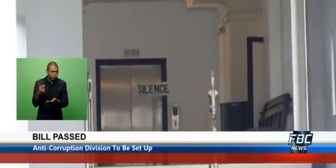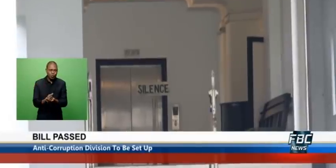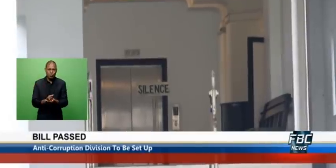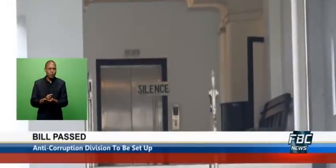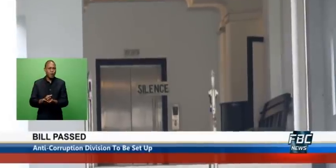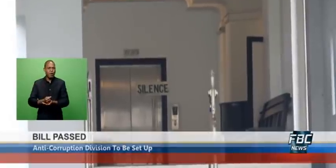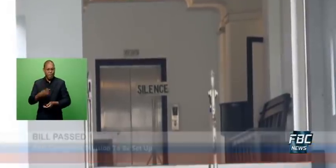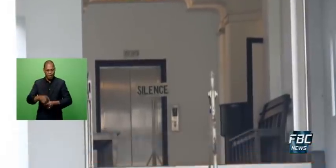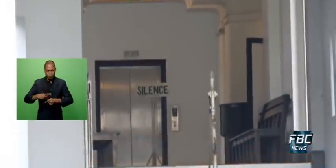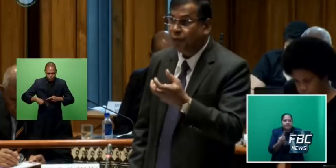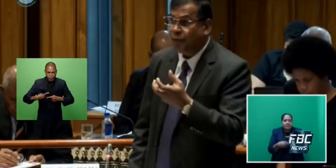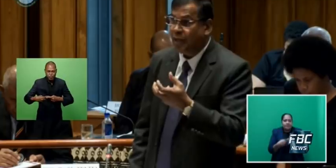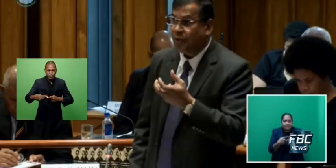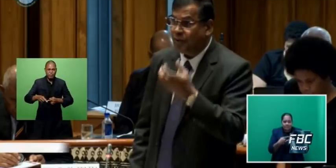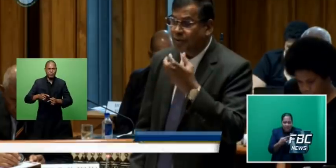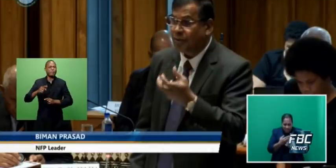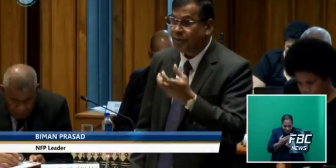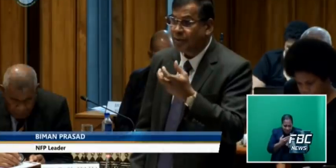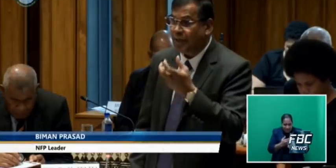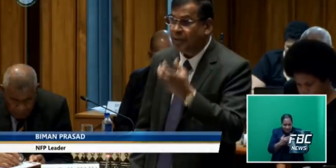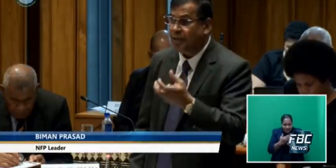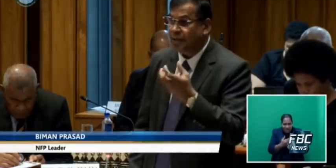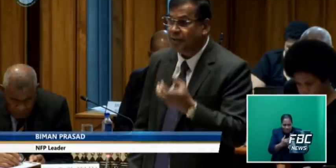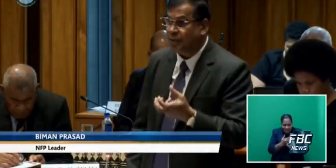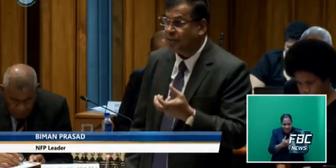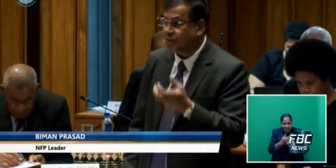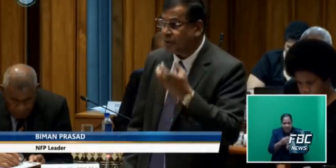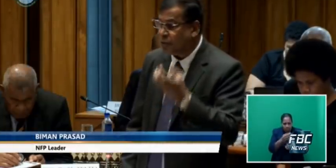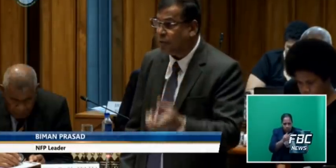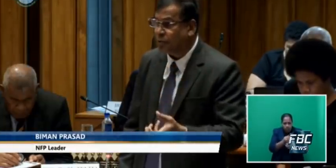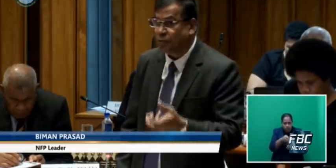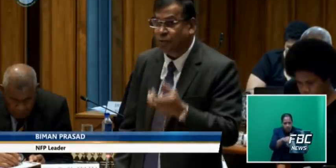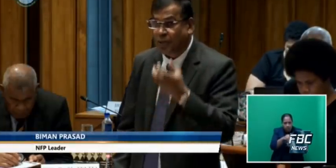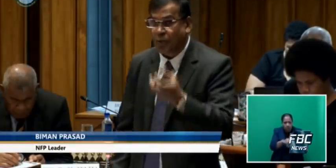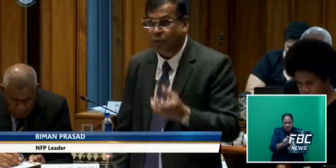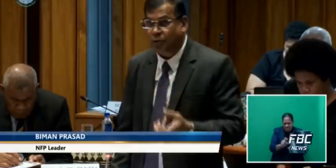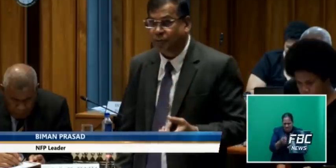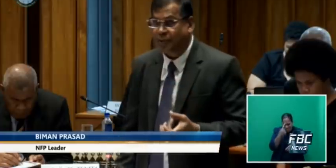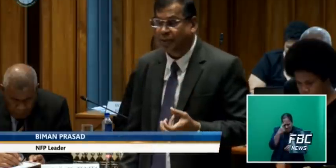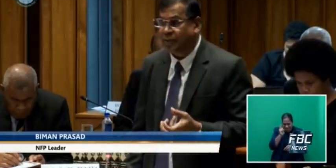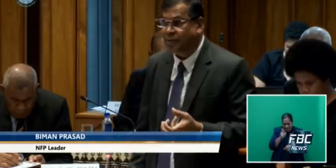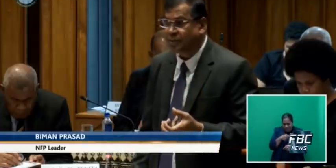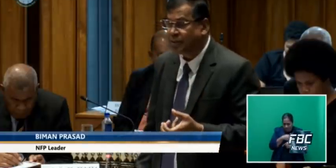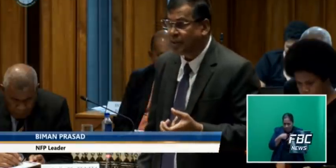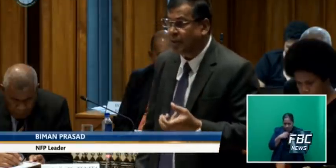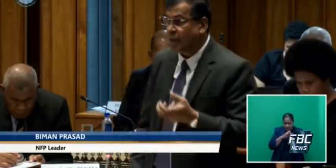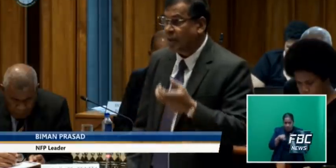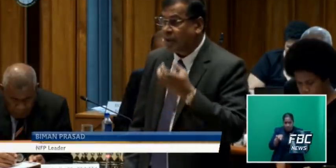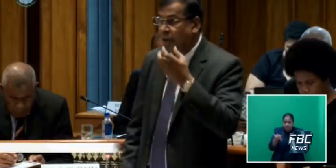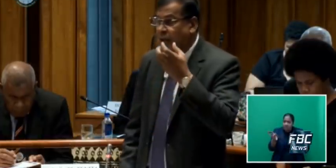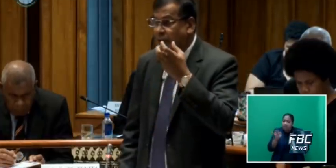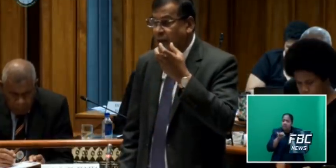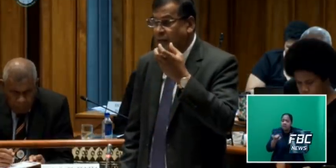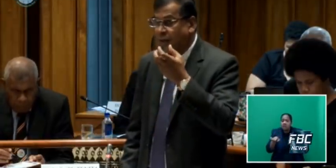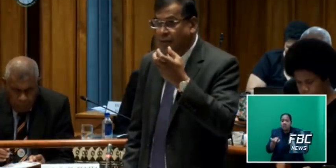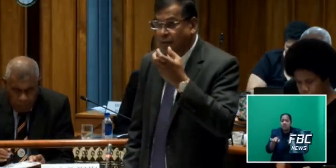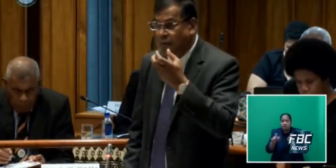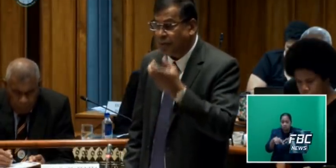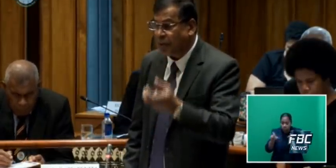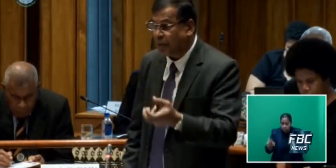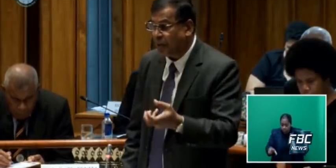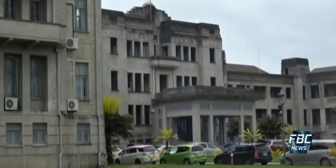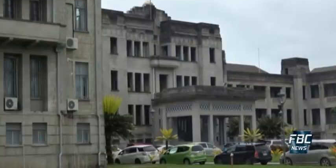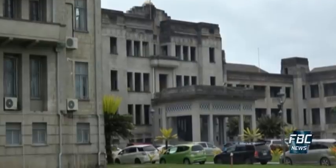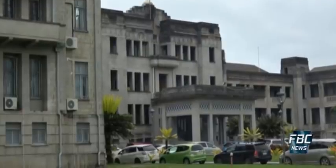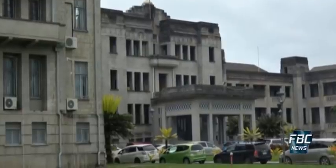be consistent judgments. If we are not getting the courts to deal with corruption cases,